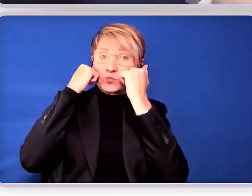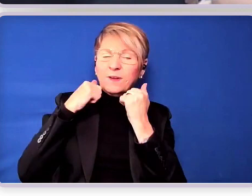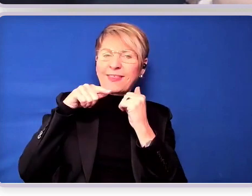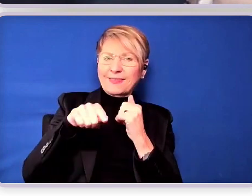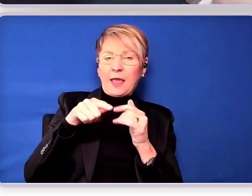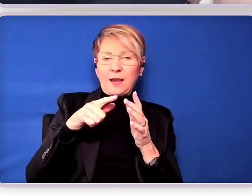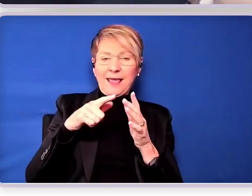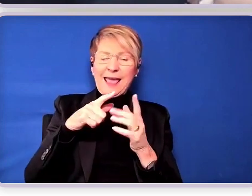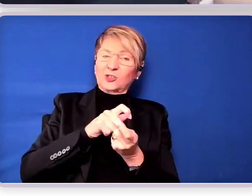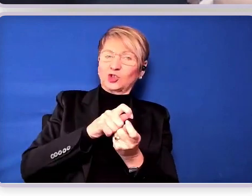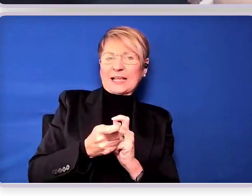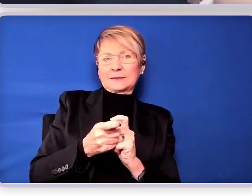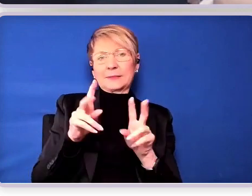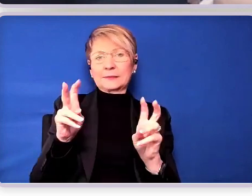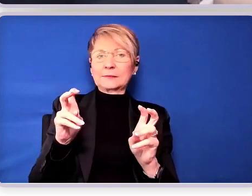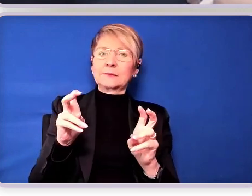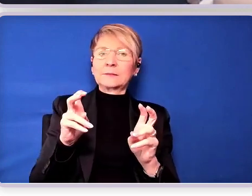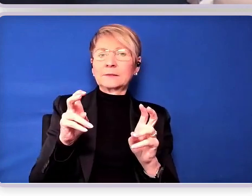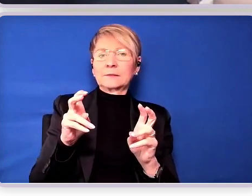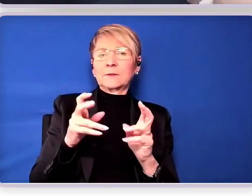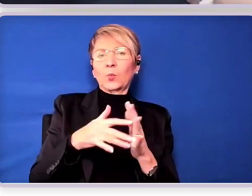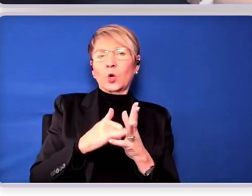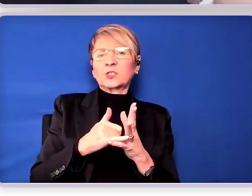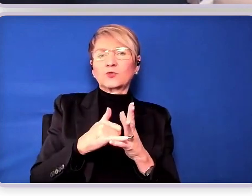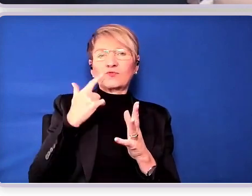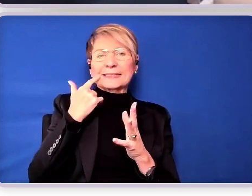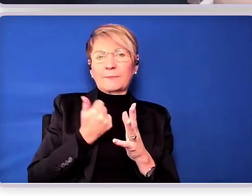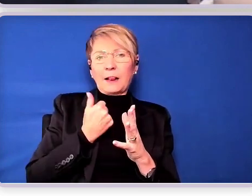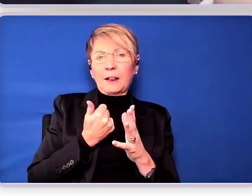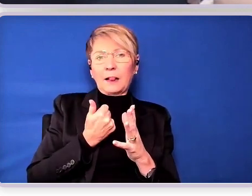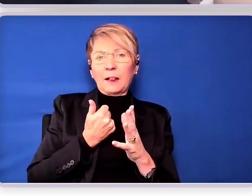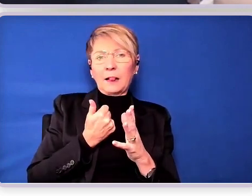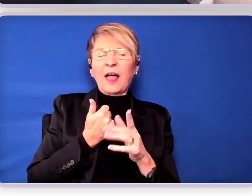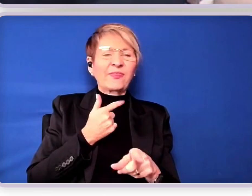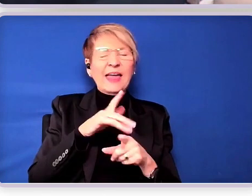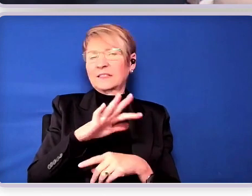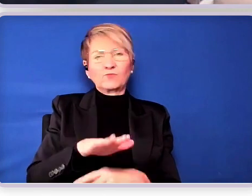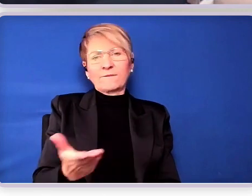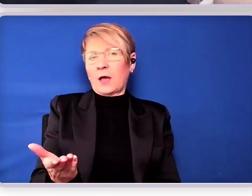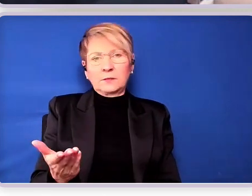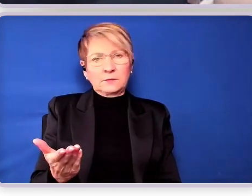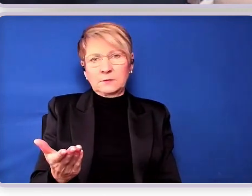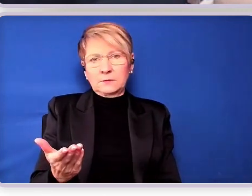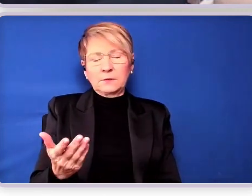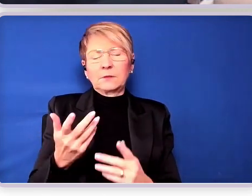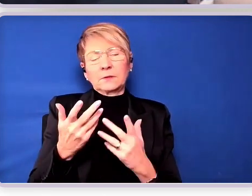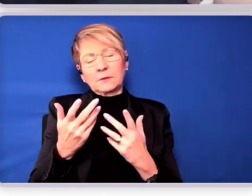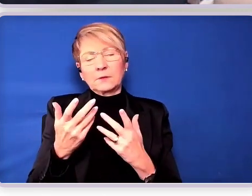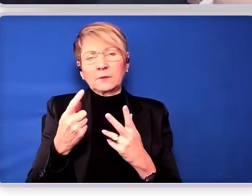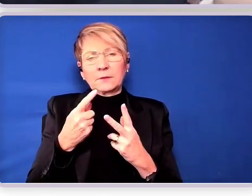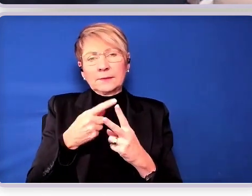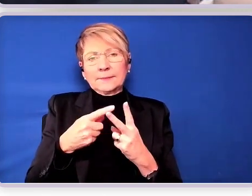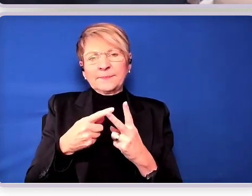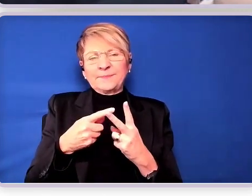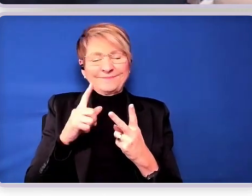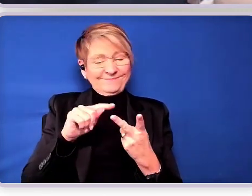reasonable, and it wasn't provided. So you haven't got that extra hurdle. But there are still some problems with that,